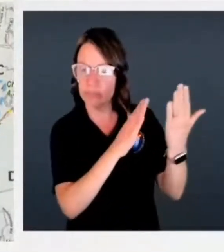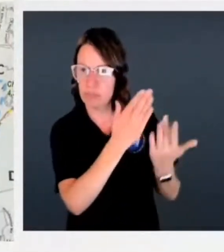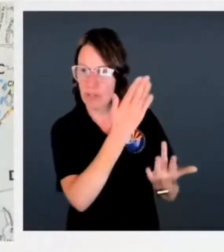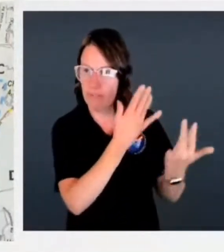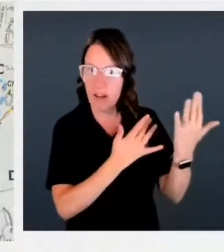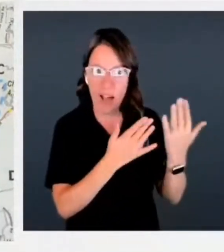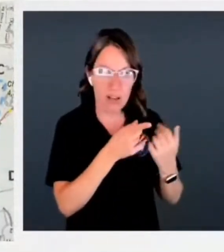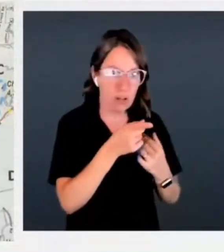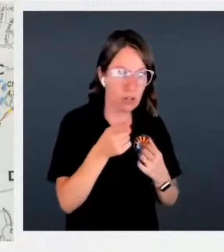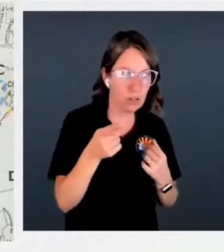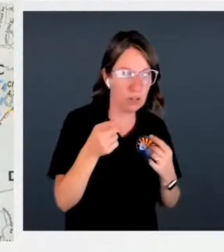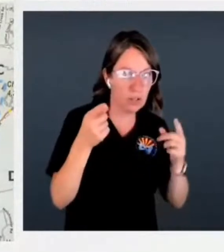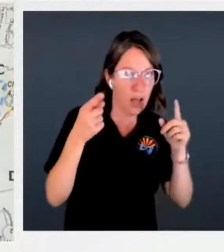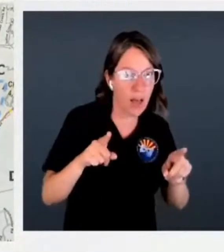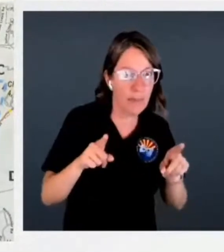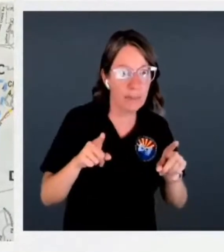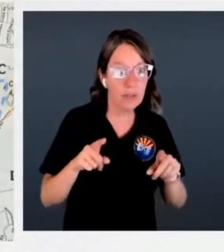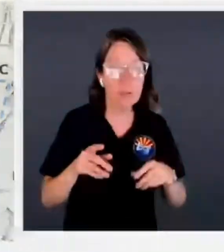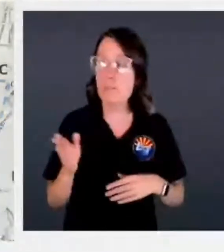Operations or IC?